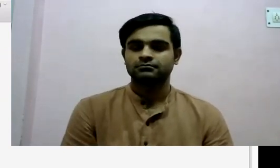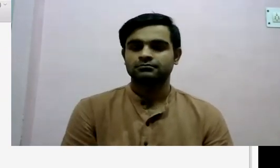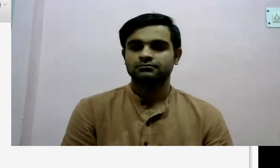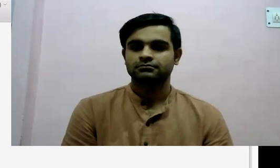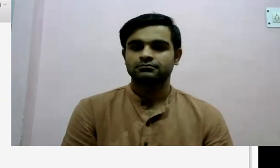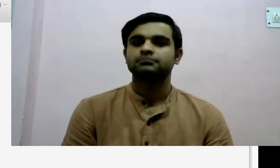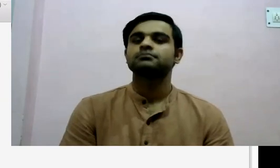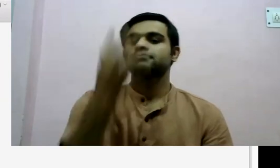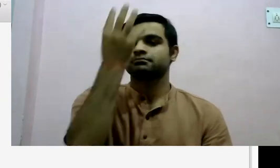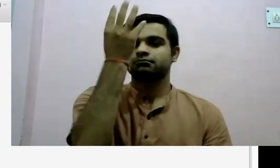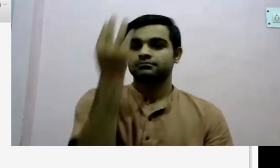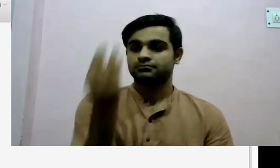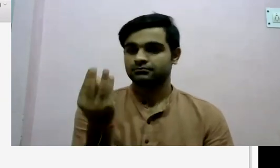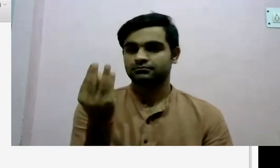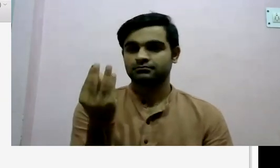Evening.